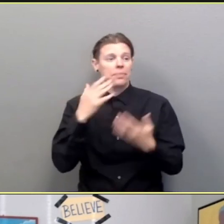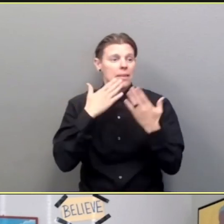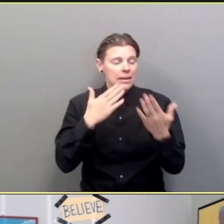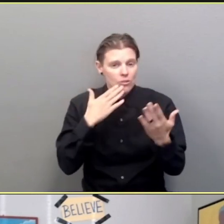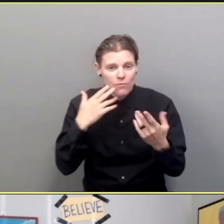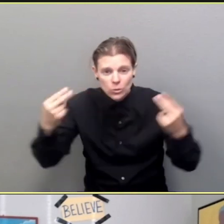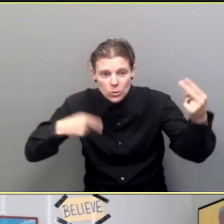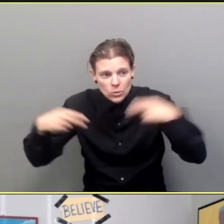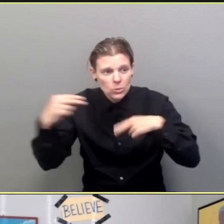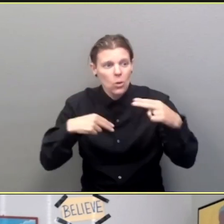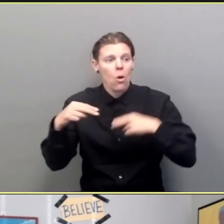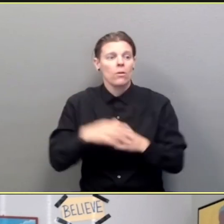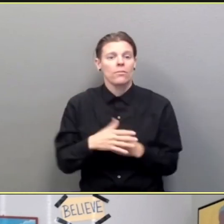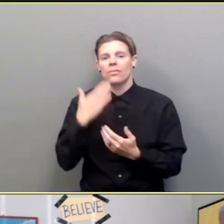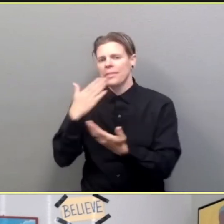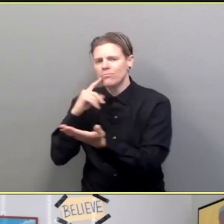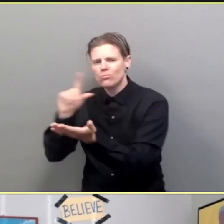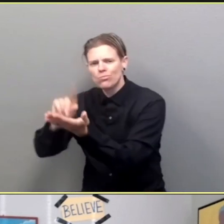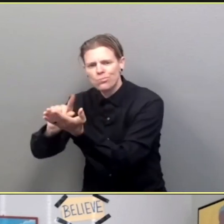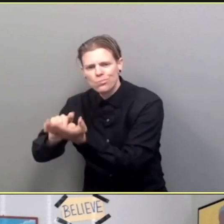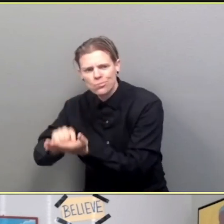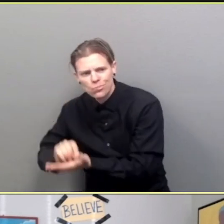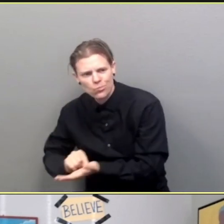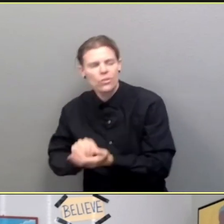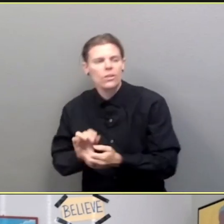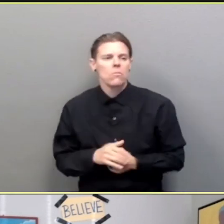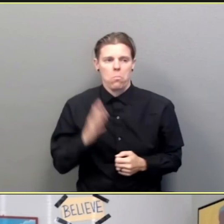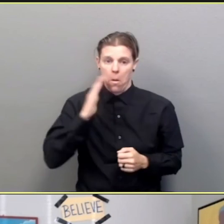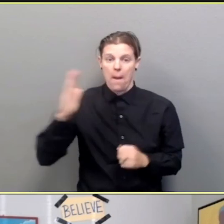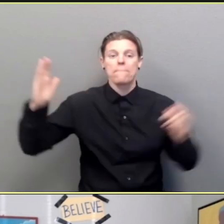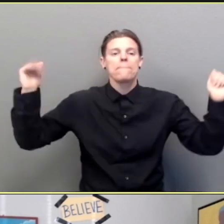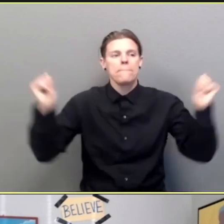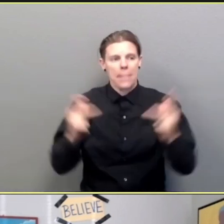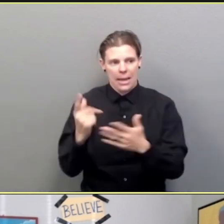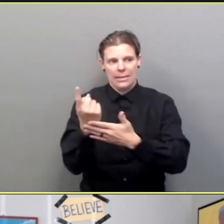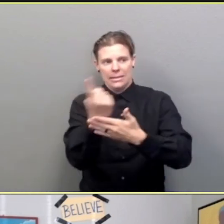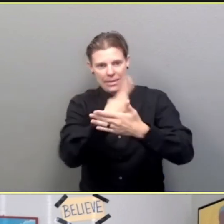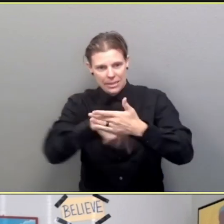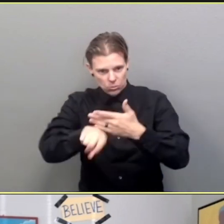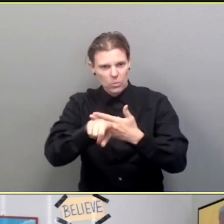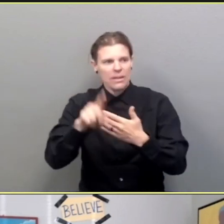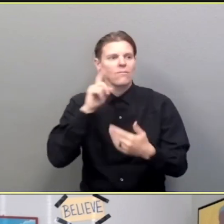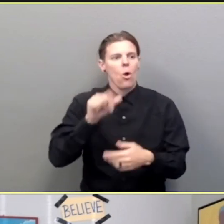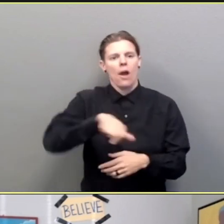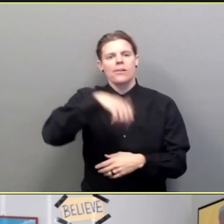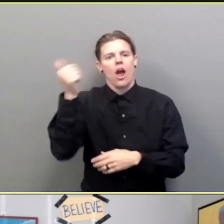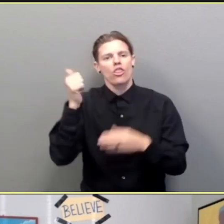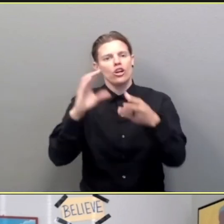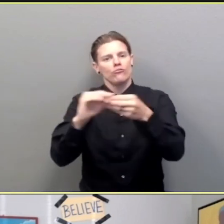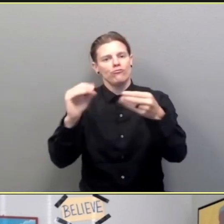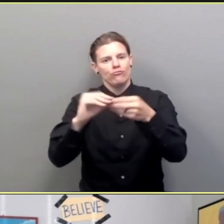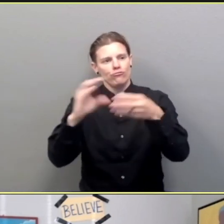be back very soon for yet another regularly scheduled COVID-19 update. Thanks so much, everybody. Have a great afternoon.